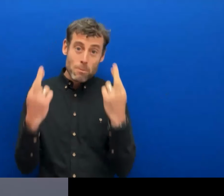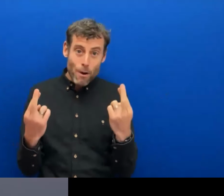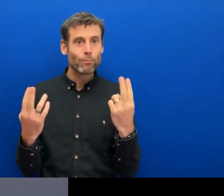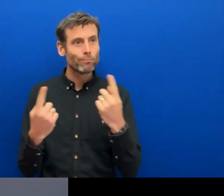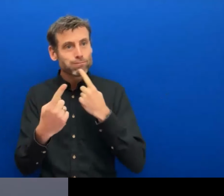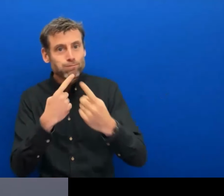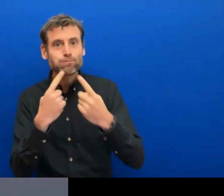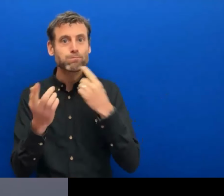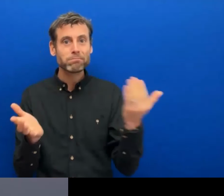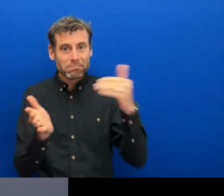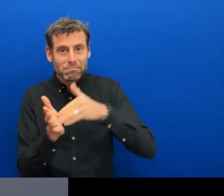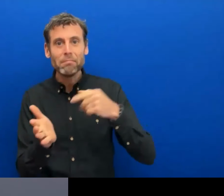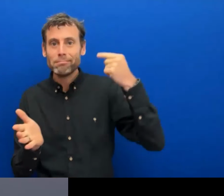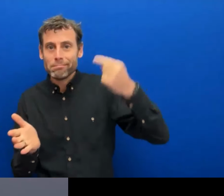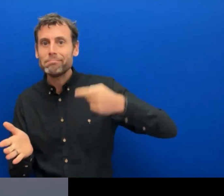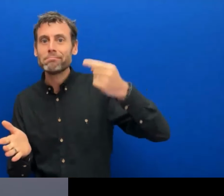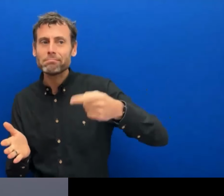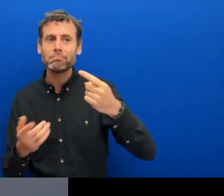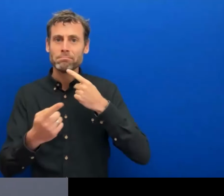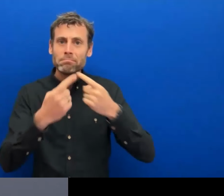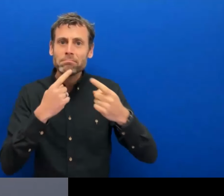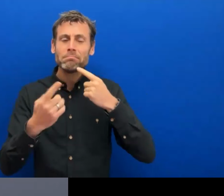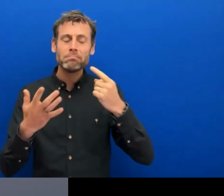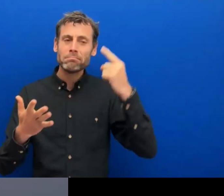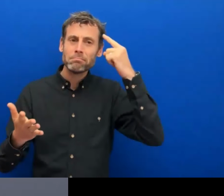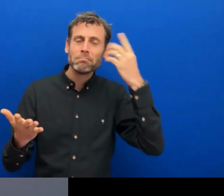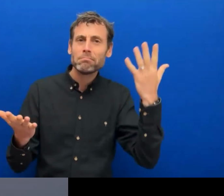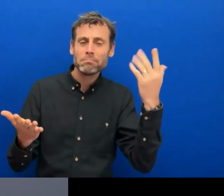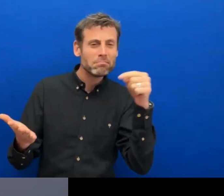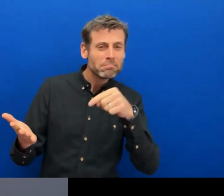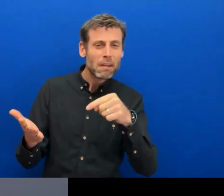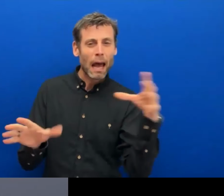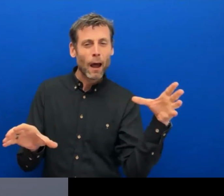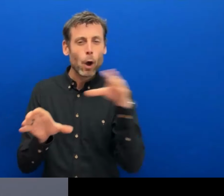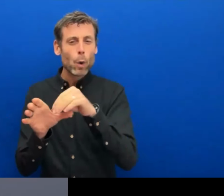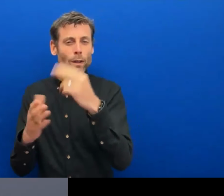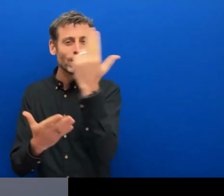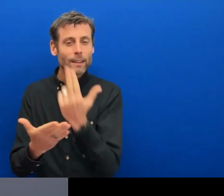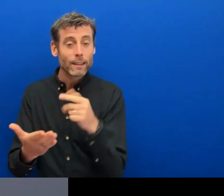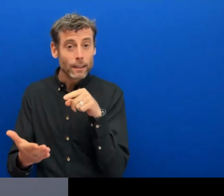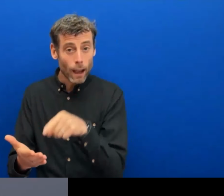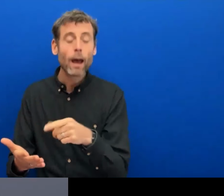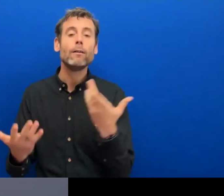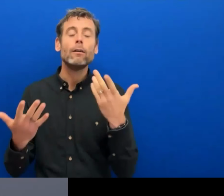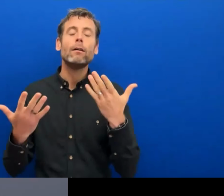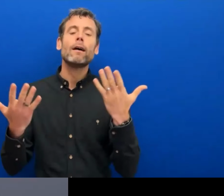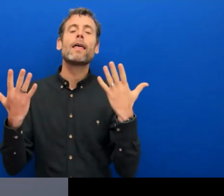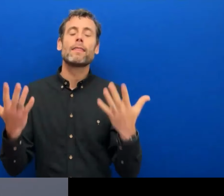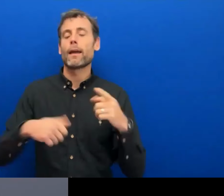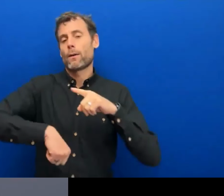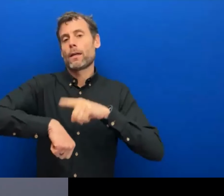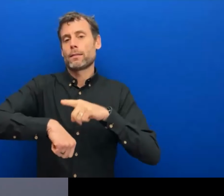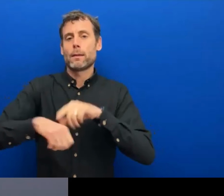with our program. So yes, please have a quick cup of coffee, bring it back so we can keep up with the